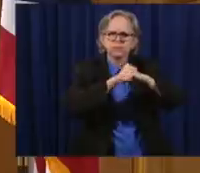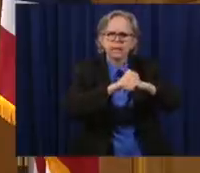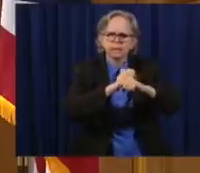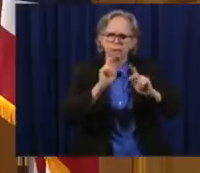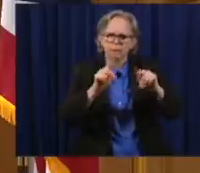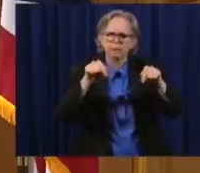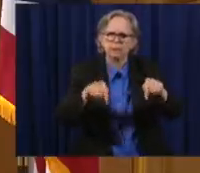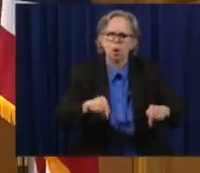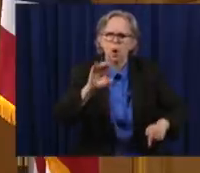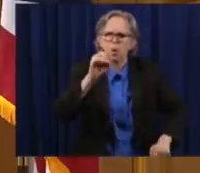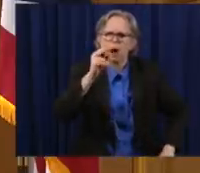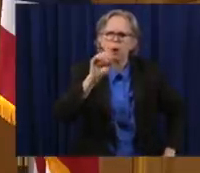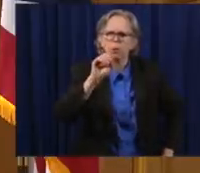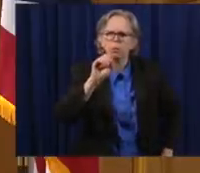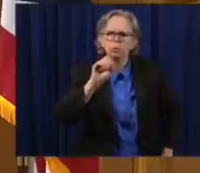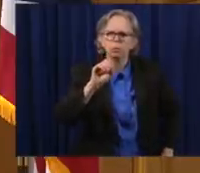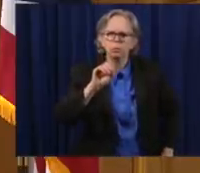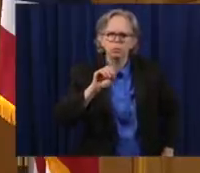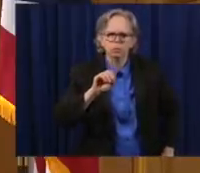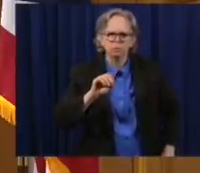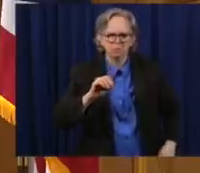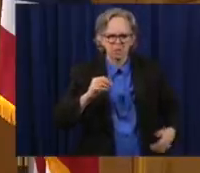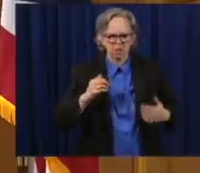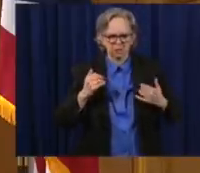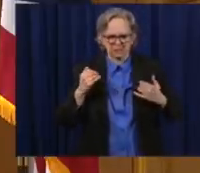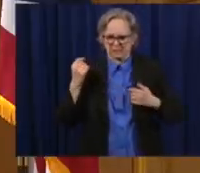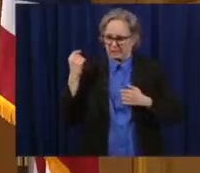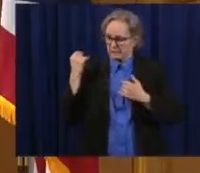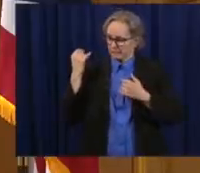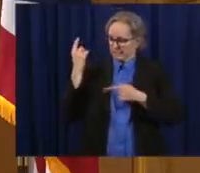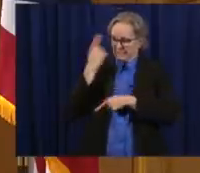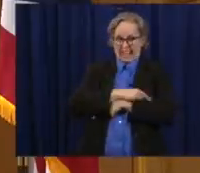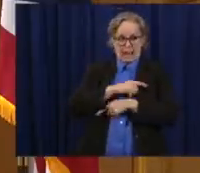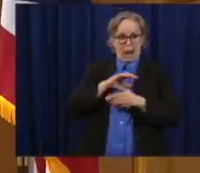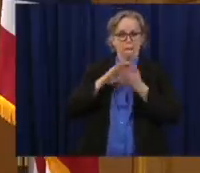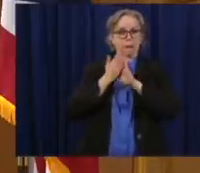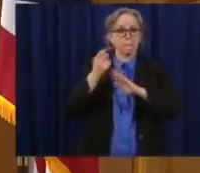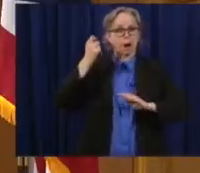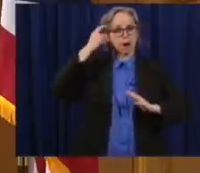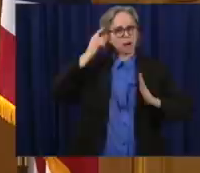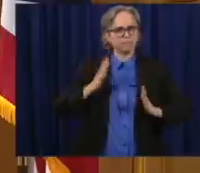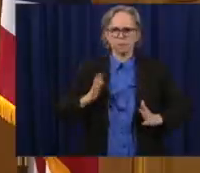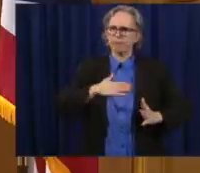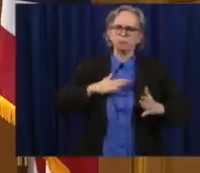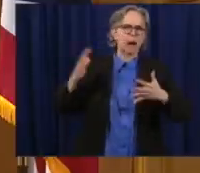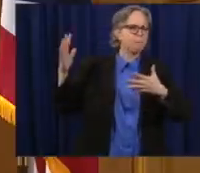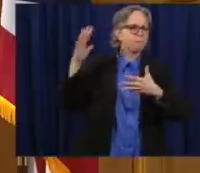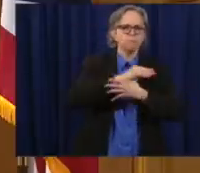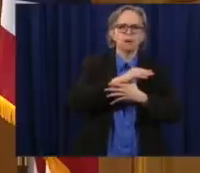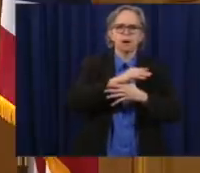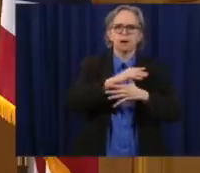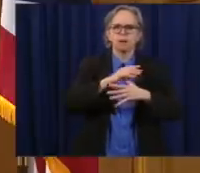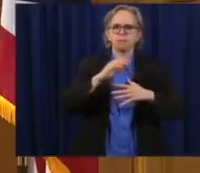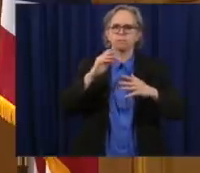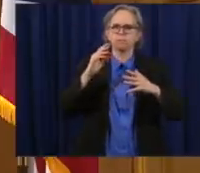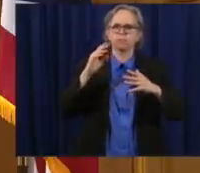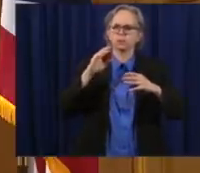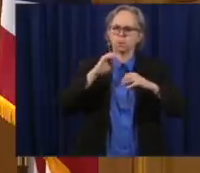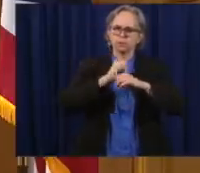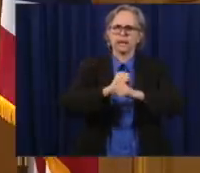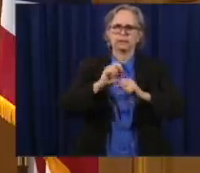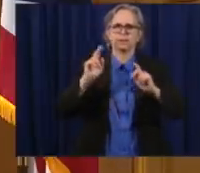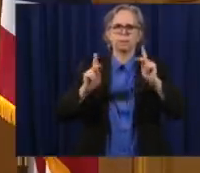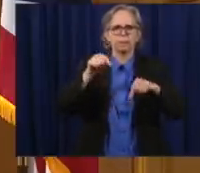Since the day I took office, that's been my #1 concern. How do I protect the people of the state of Ohio? It is